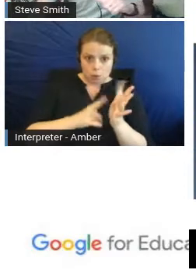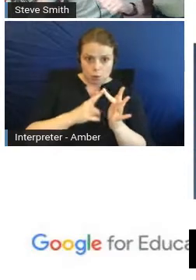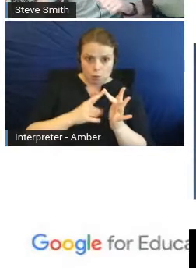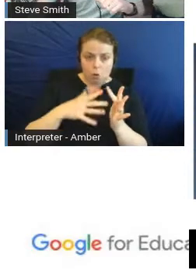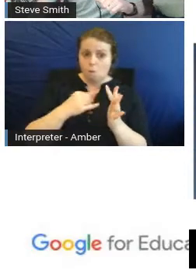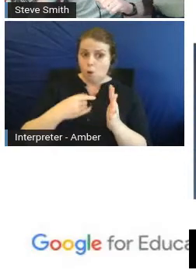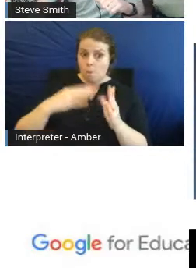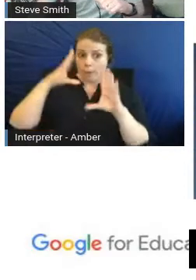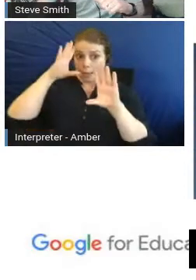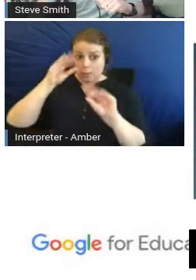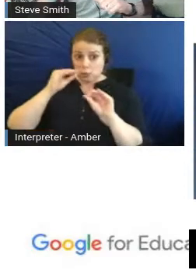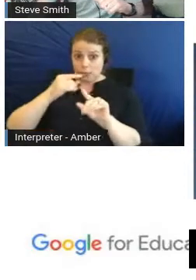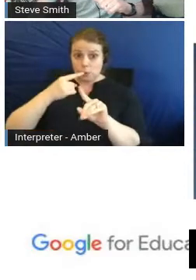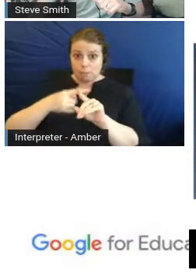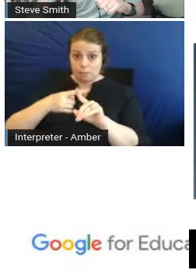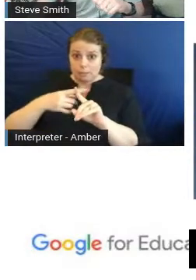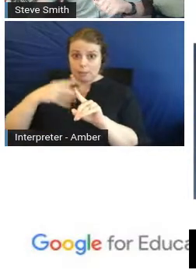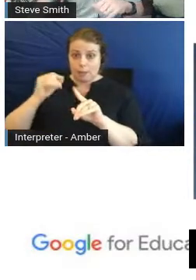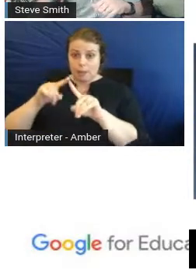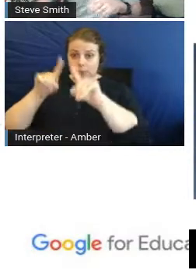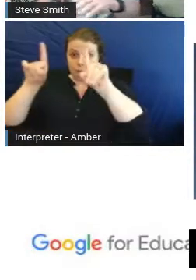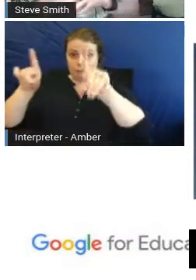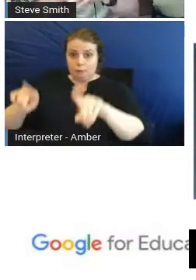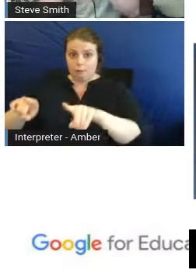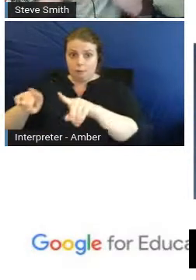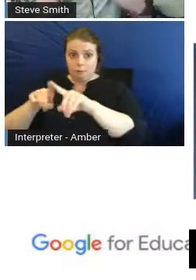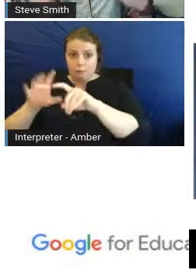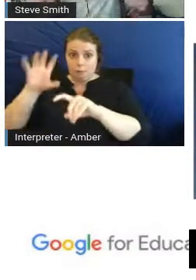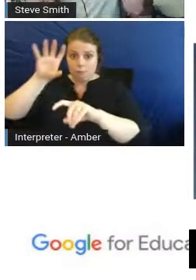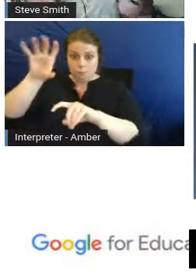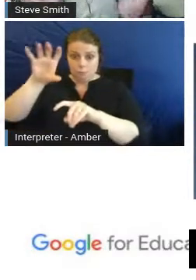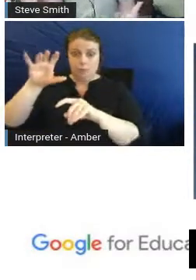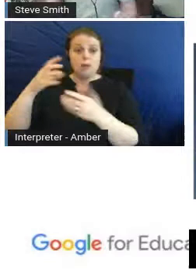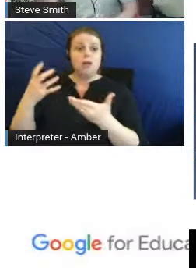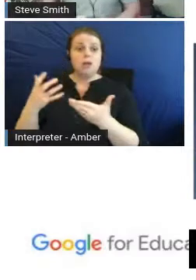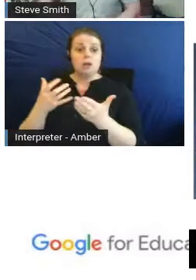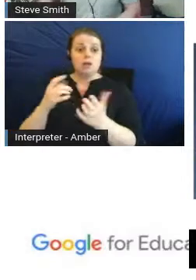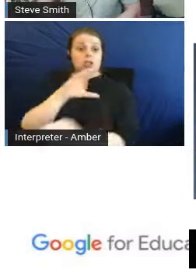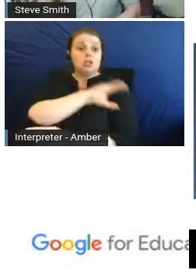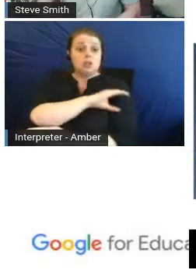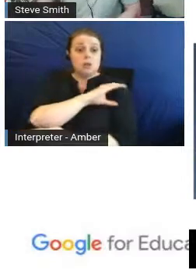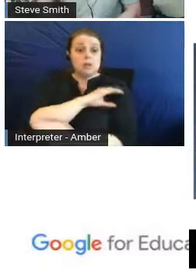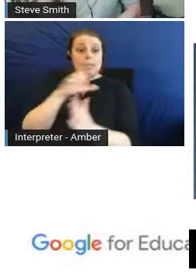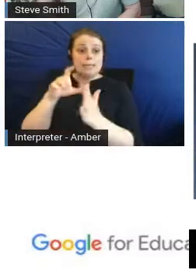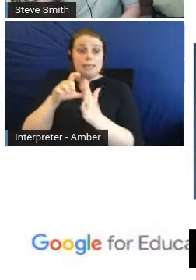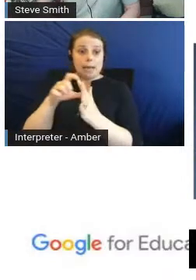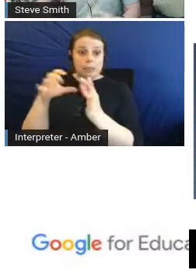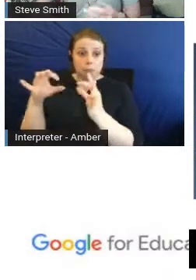version, there is a security dashboard, and this dashboard here gives us a whole range of things.